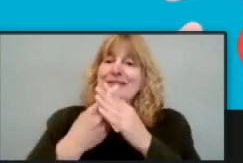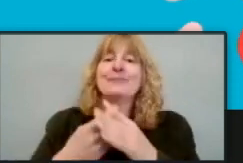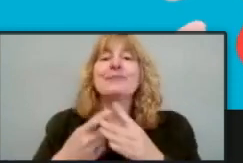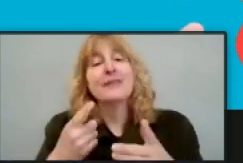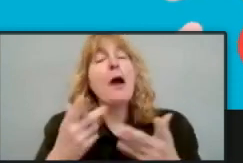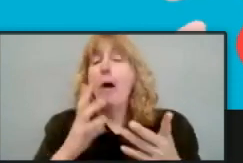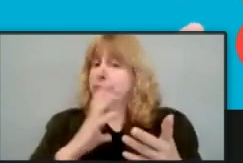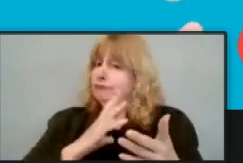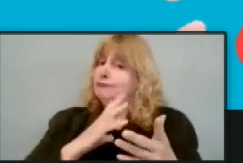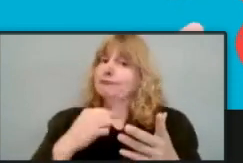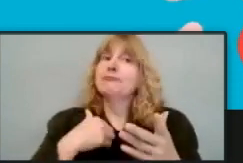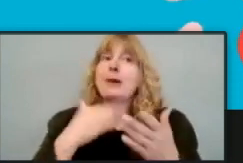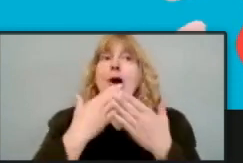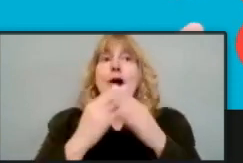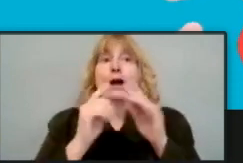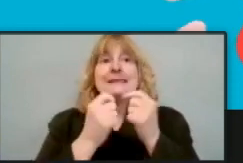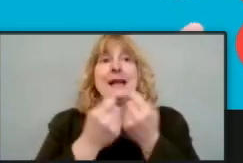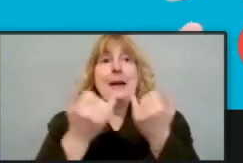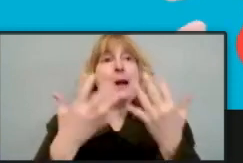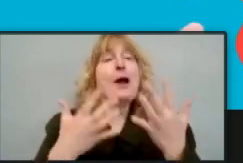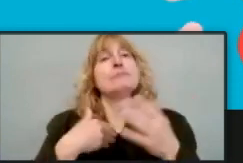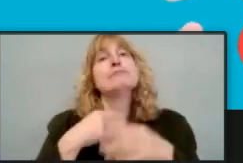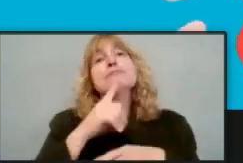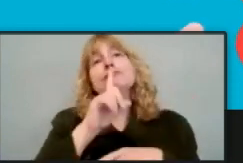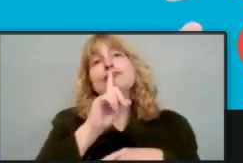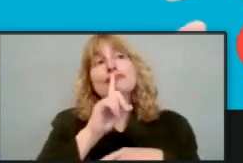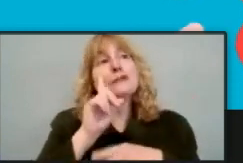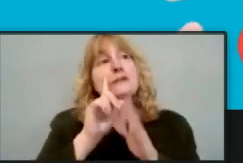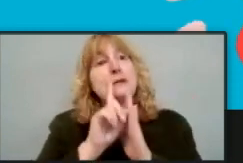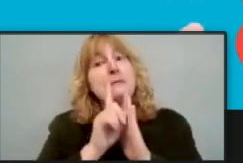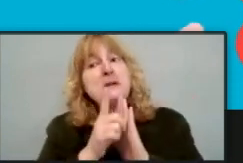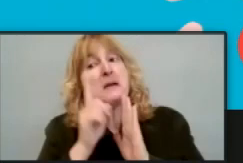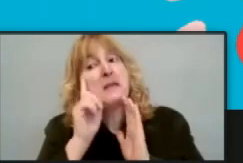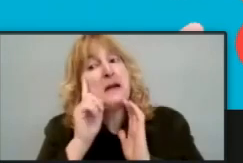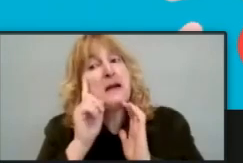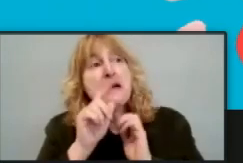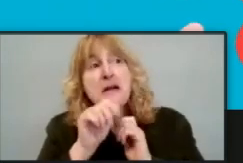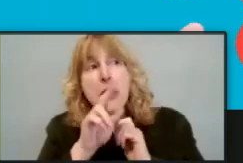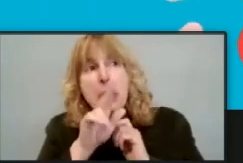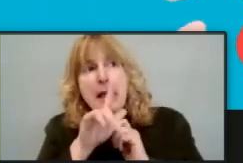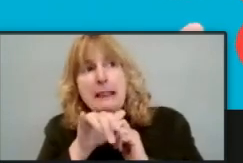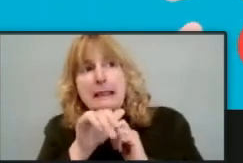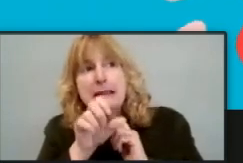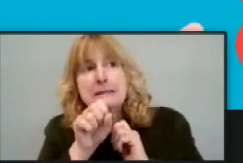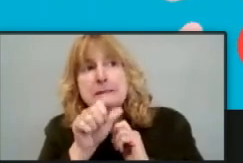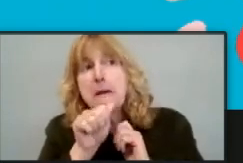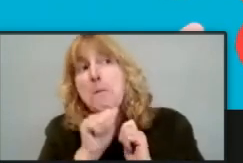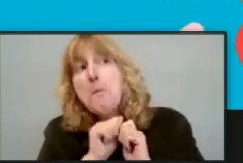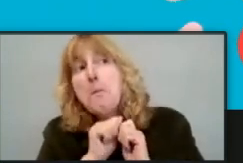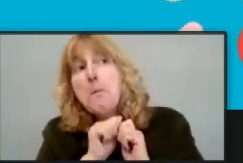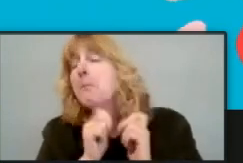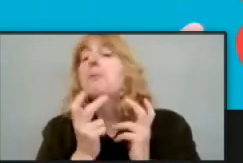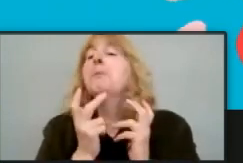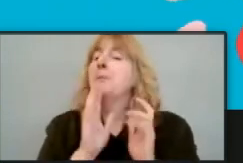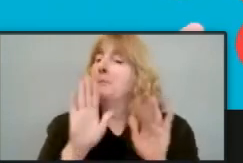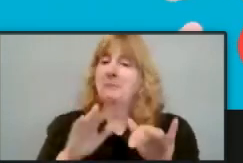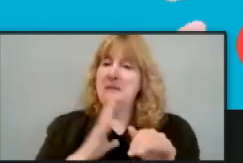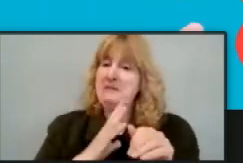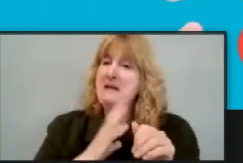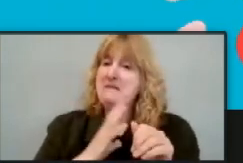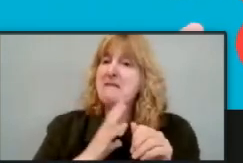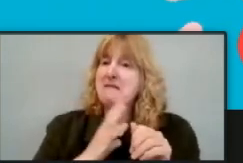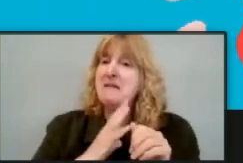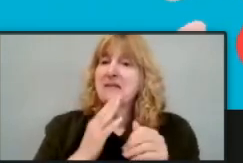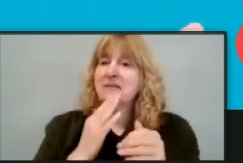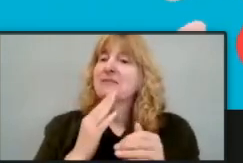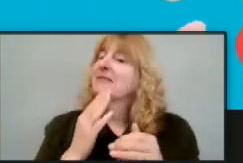team player. I said, I'll just be quiet for a moment. It's all good. Sorry, it's all that. Good. Okay. Jametta, it is so good to